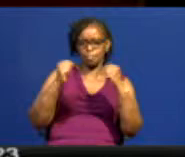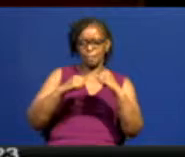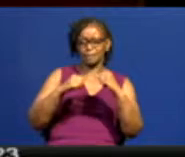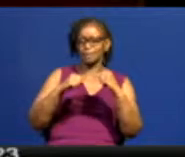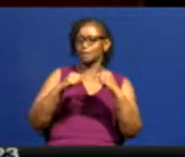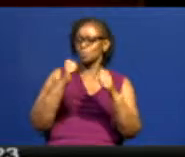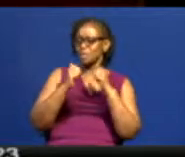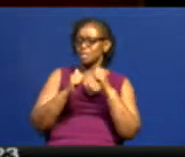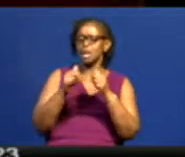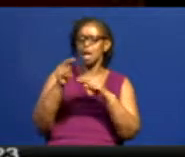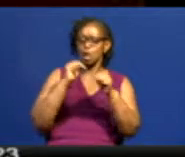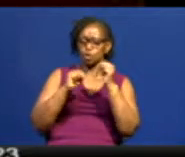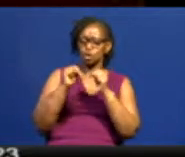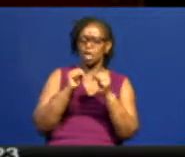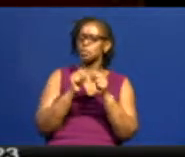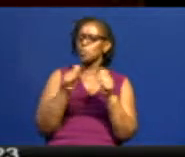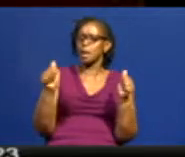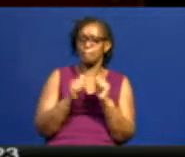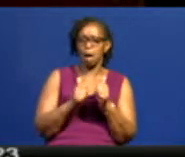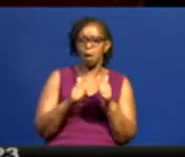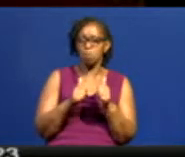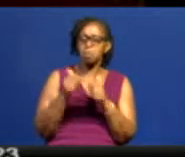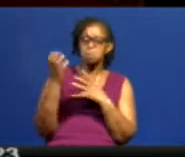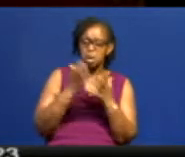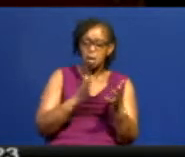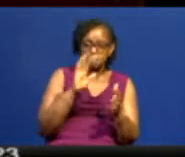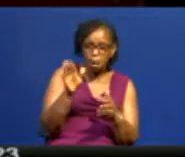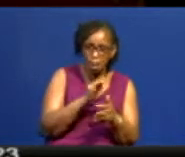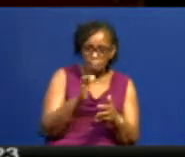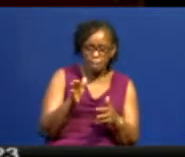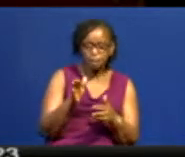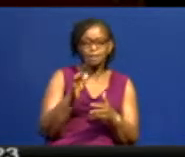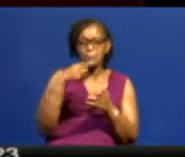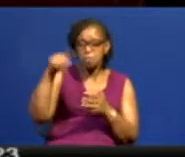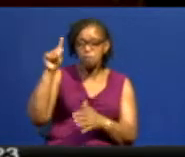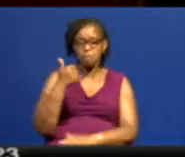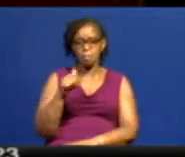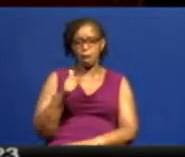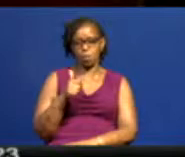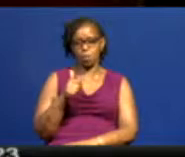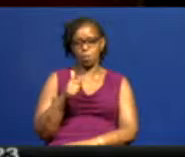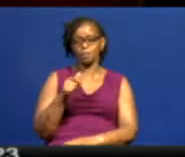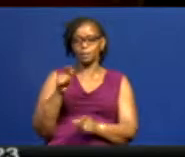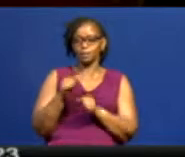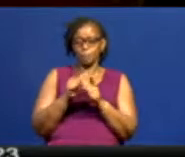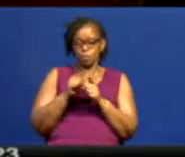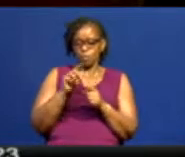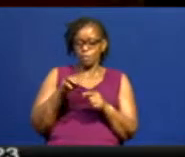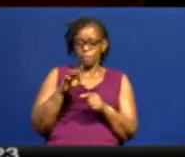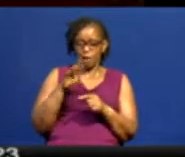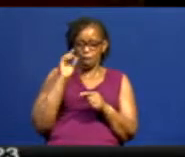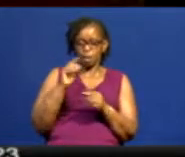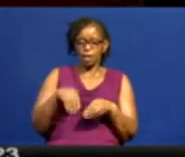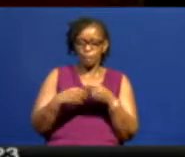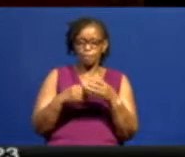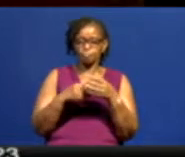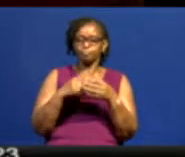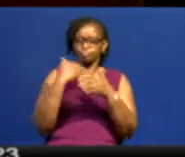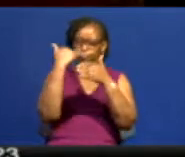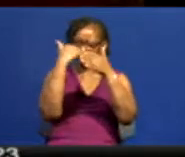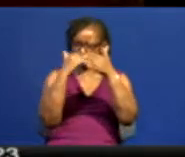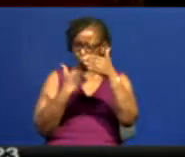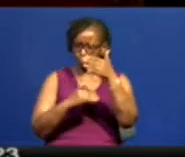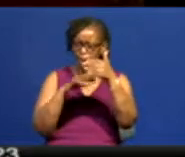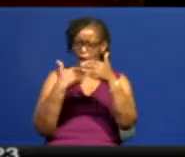come to this Parliament for approval. The policy will also provide for the inclusion of an implementation matrix that will guide the implementation of the tax policy.